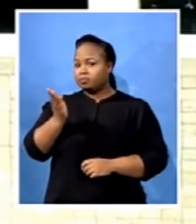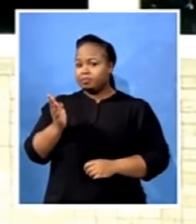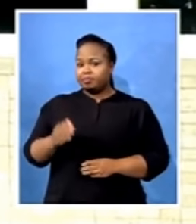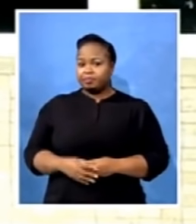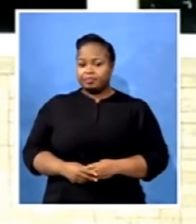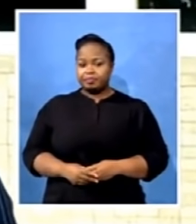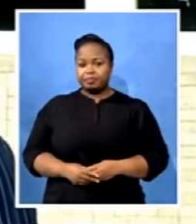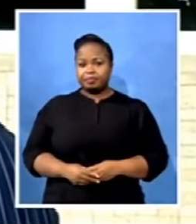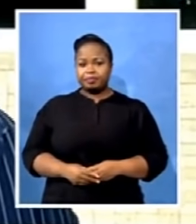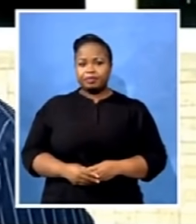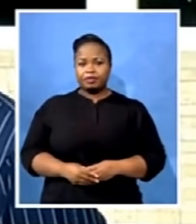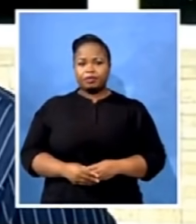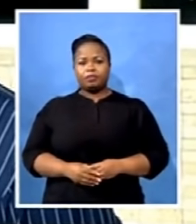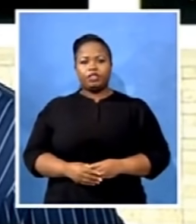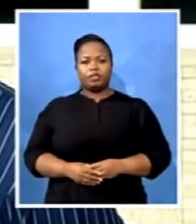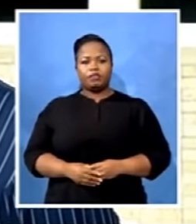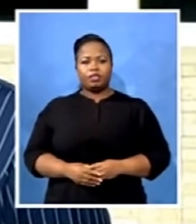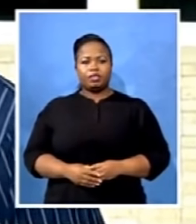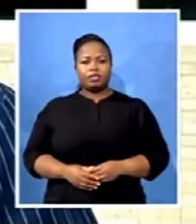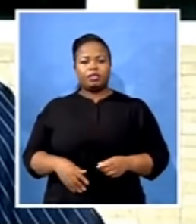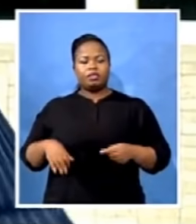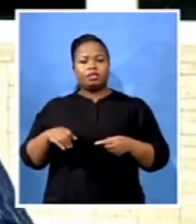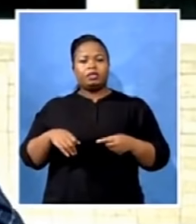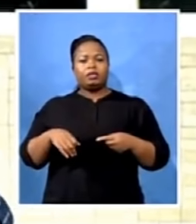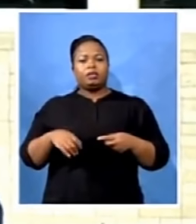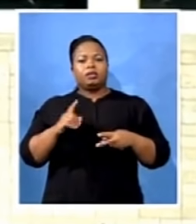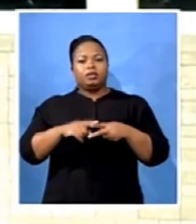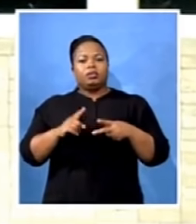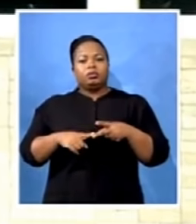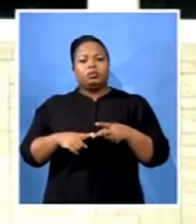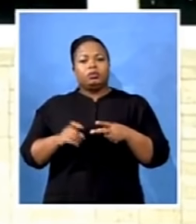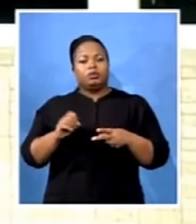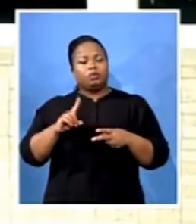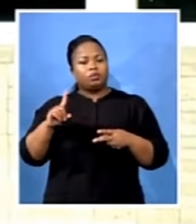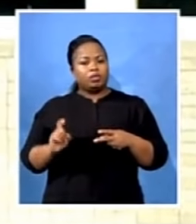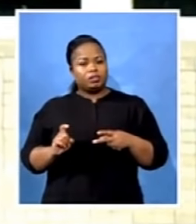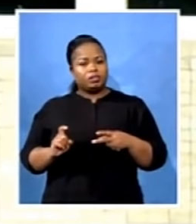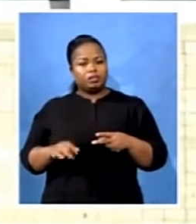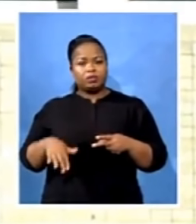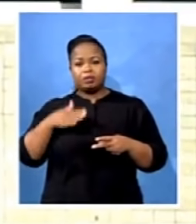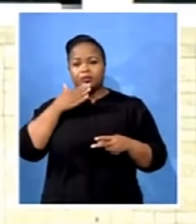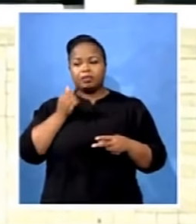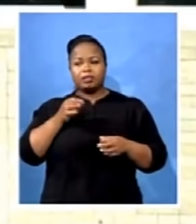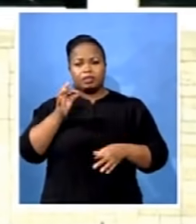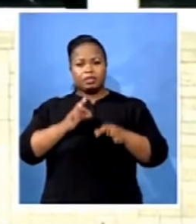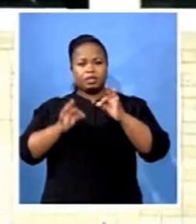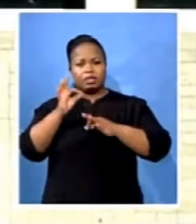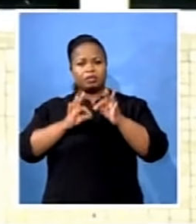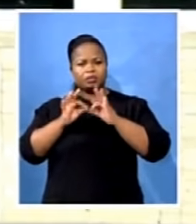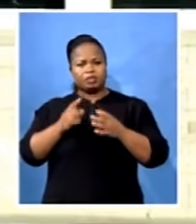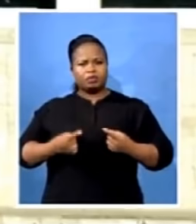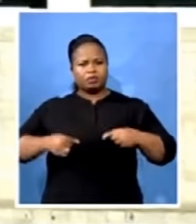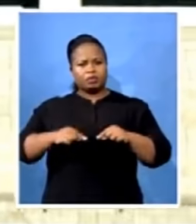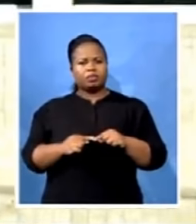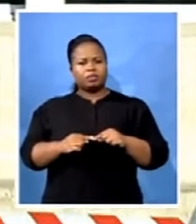For KFM News, can you just explain the decision, Minister, between how Gautrain and how